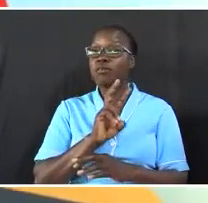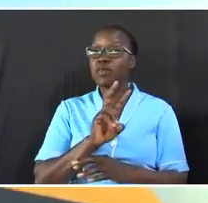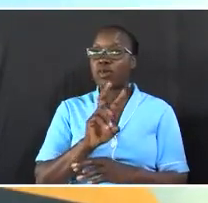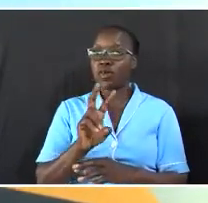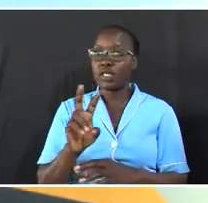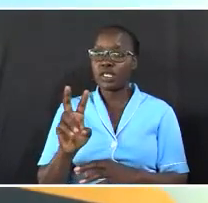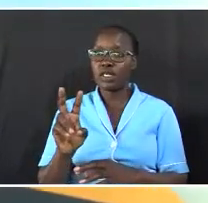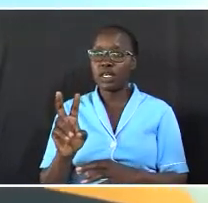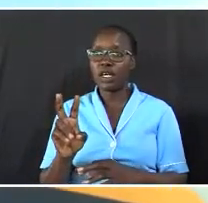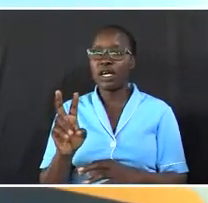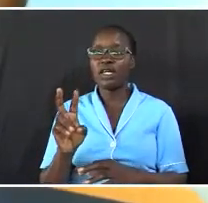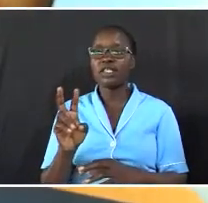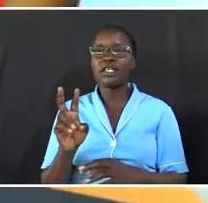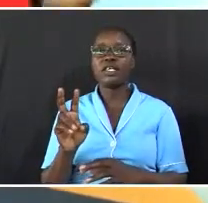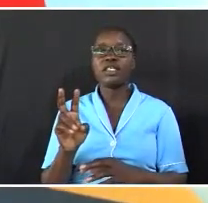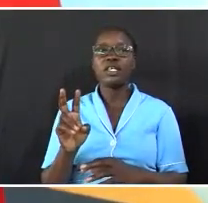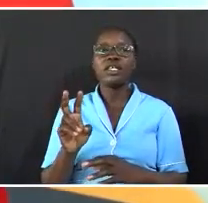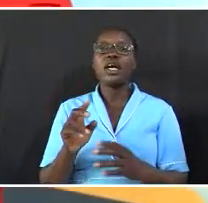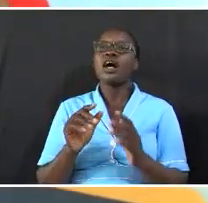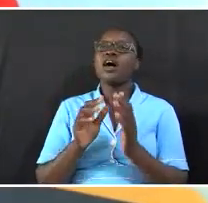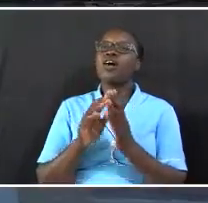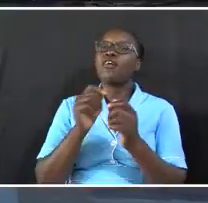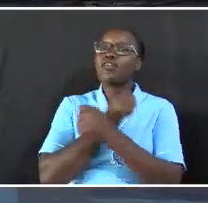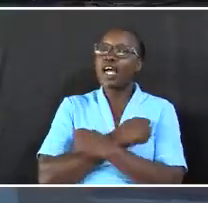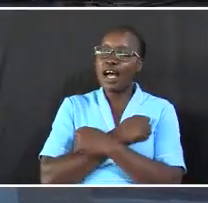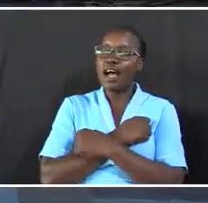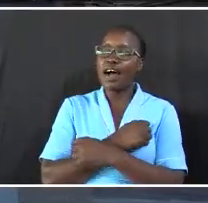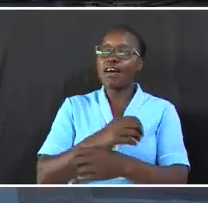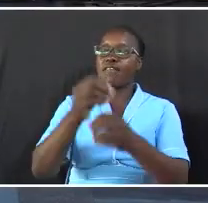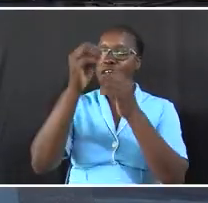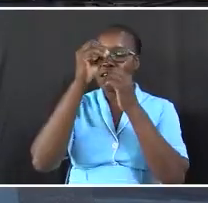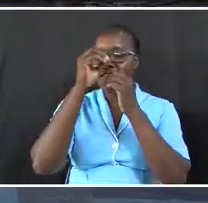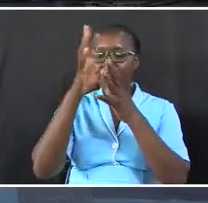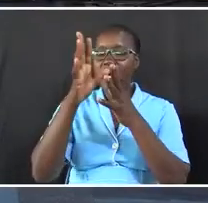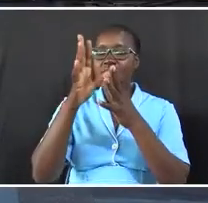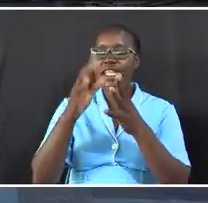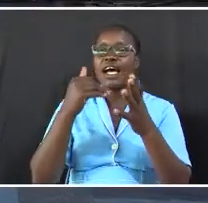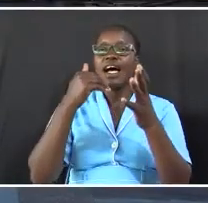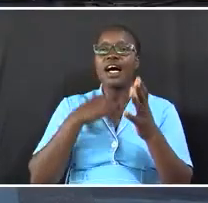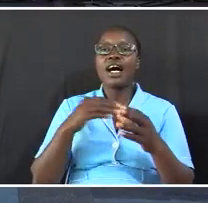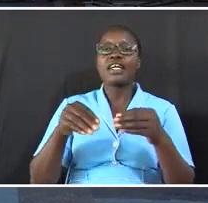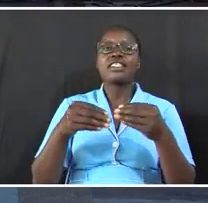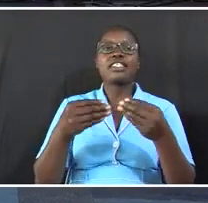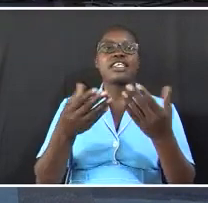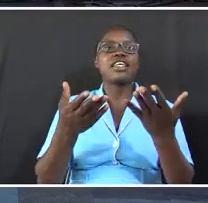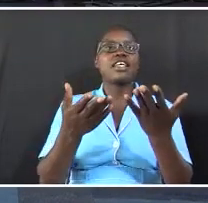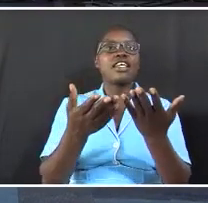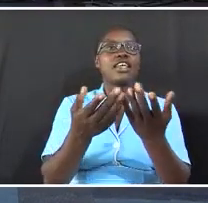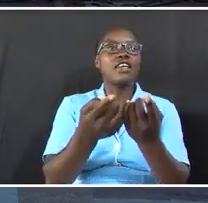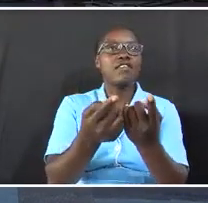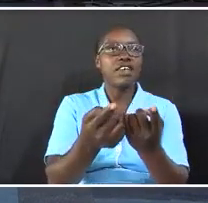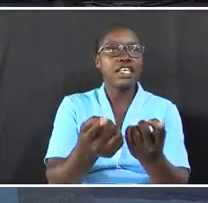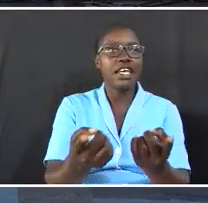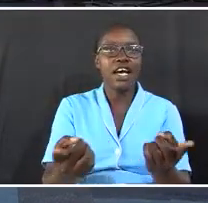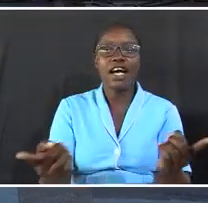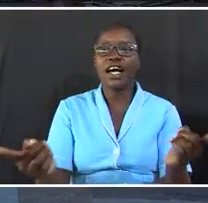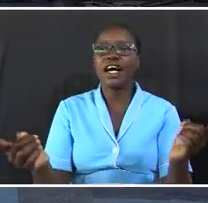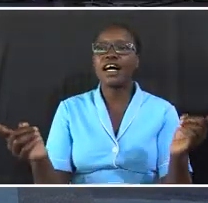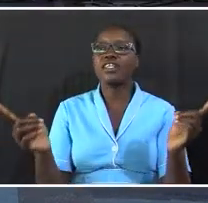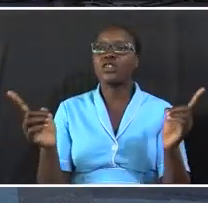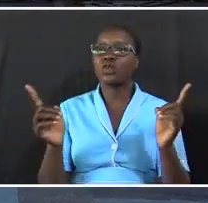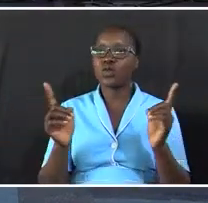Behold. Behold what manner of love the Father has